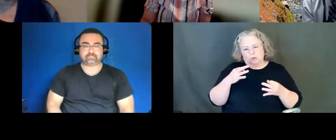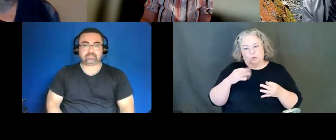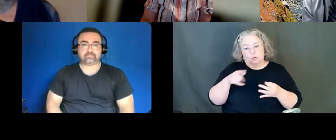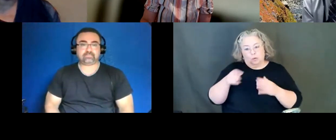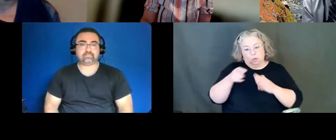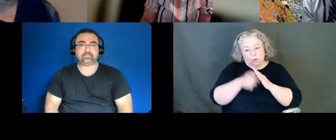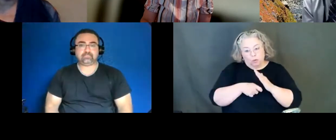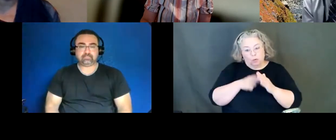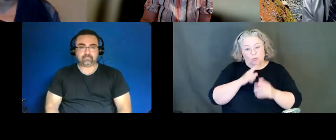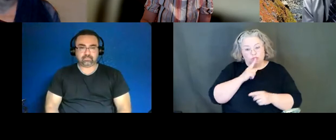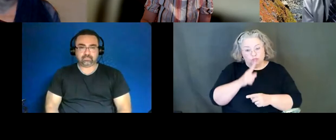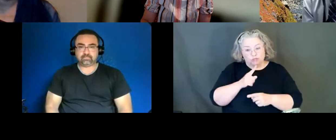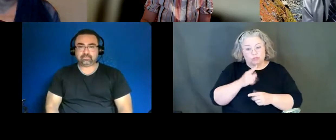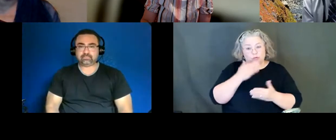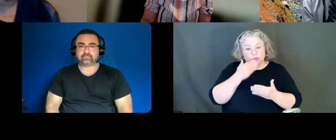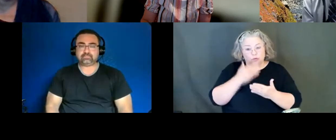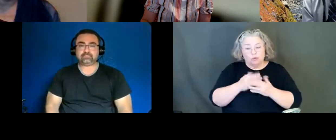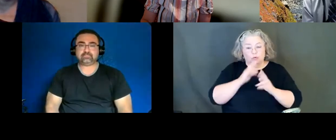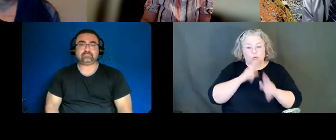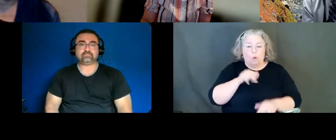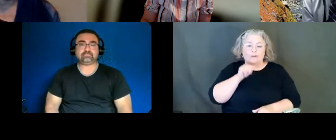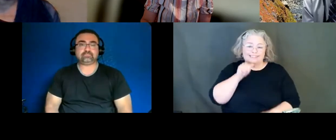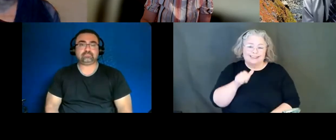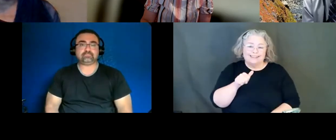are credible reports or not.